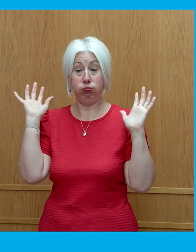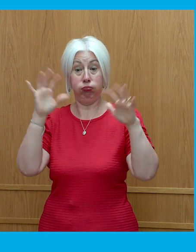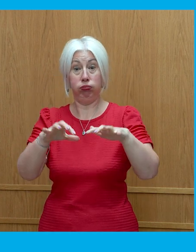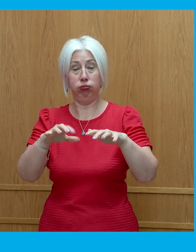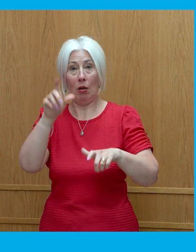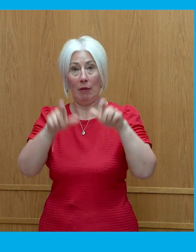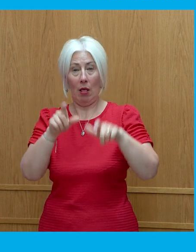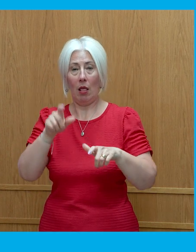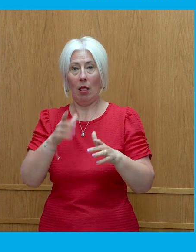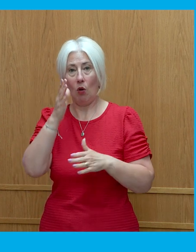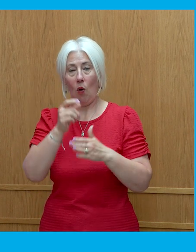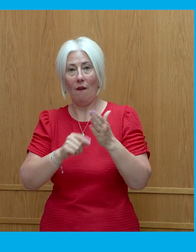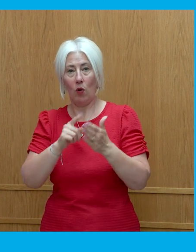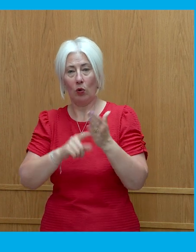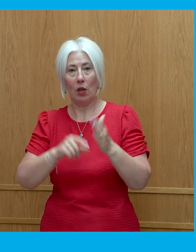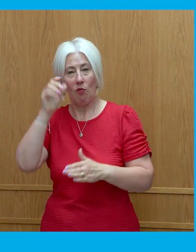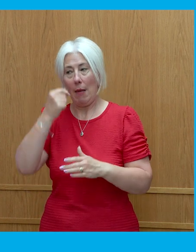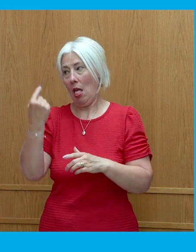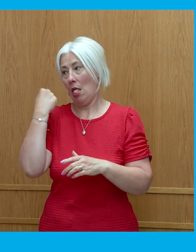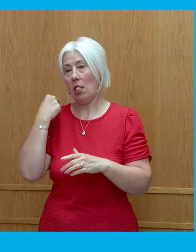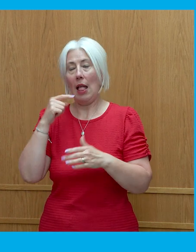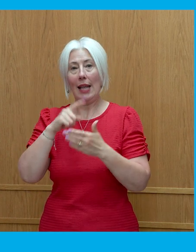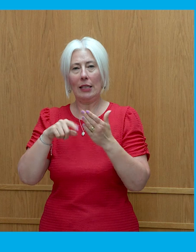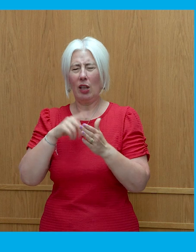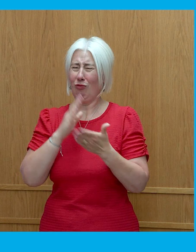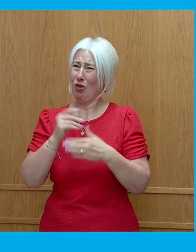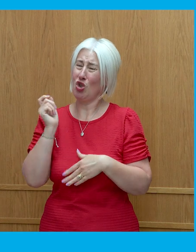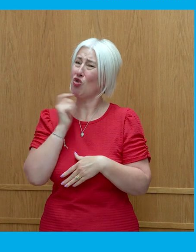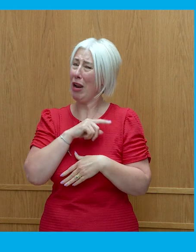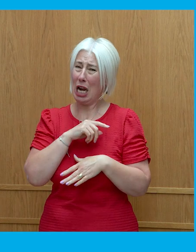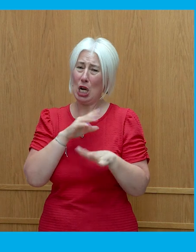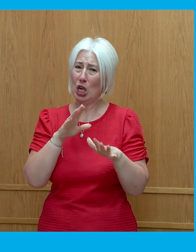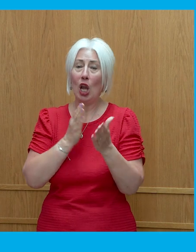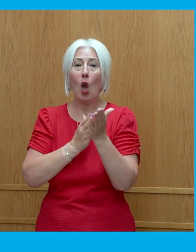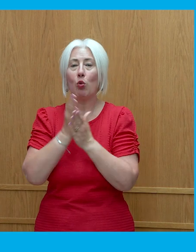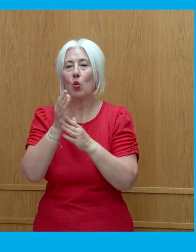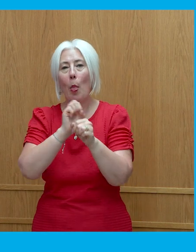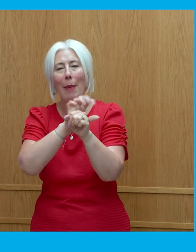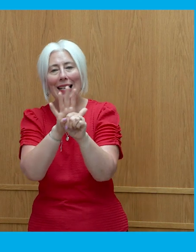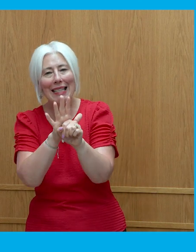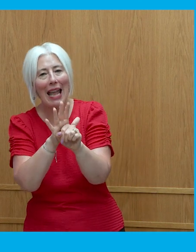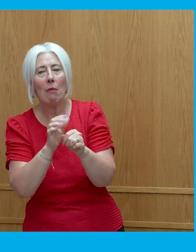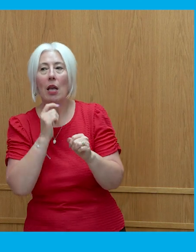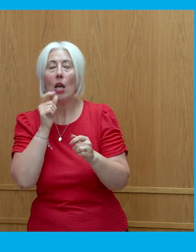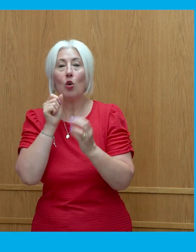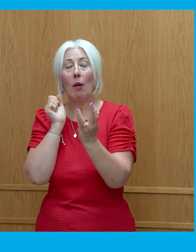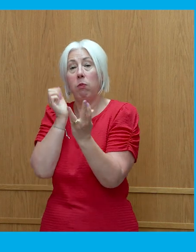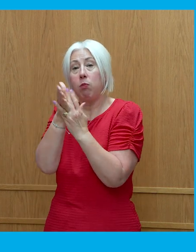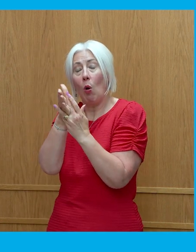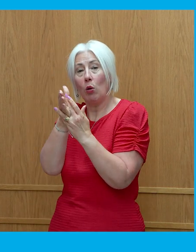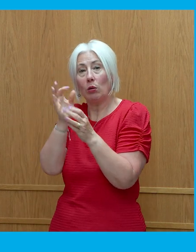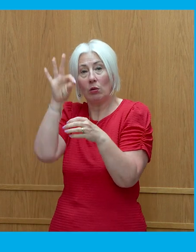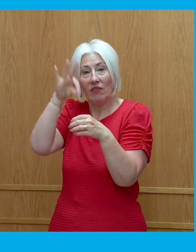So keep in mind, the last election was very strange. We did it during the pandemic. People could mail their ballots